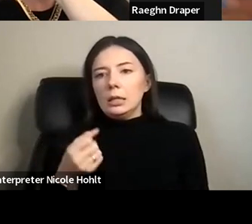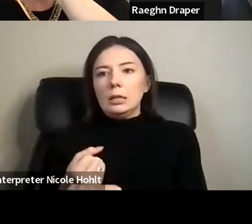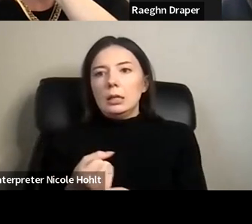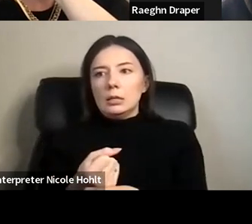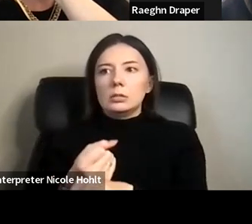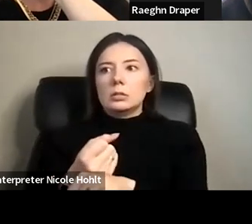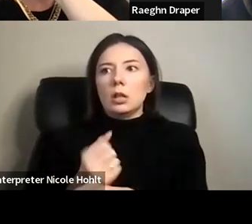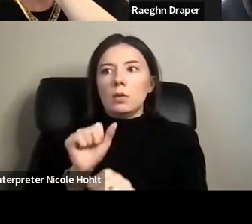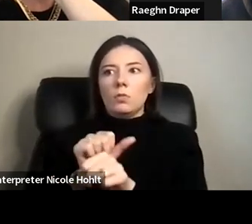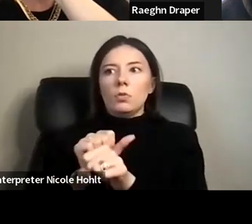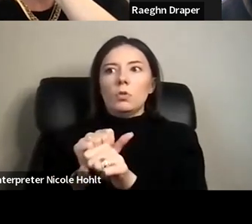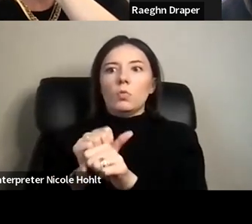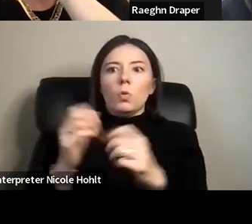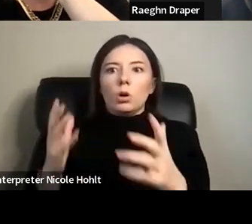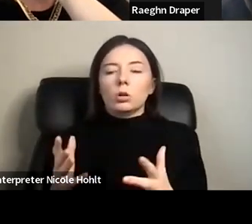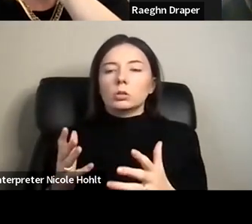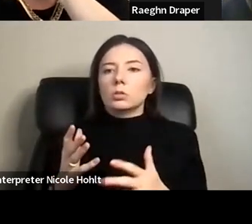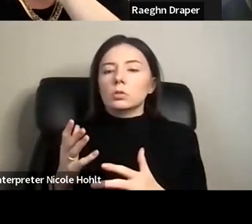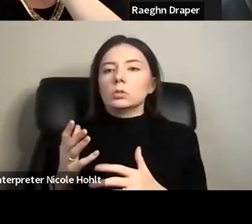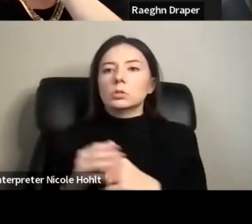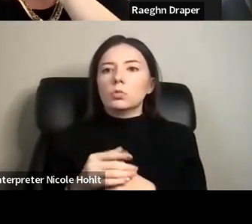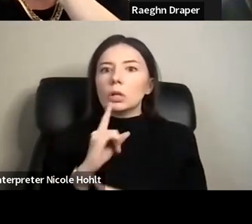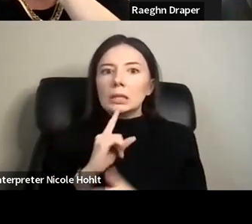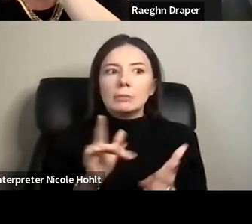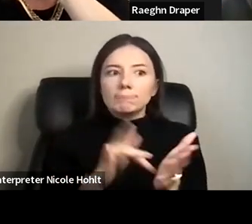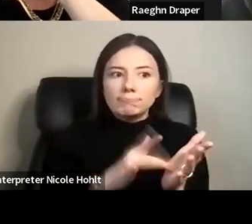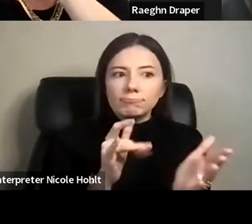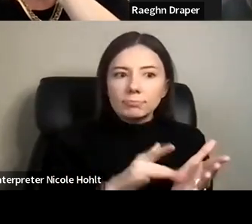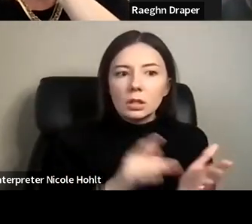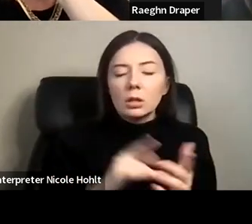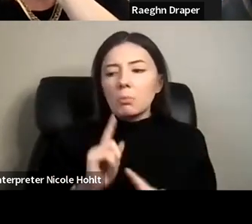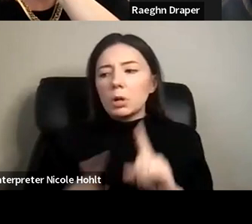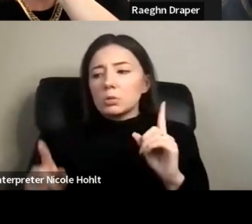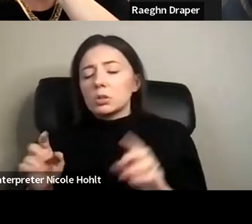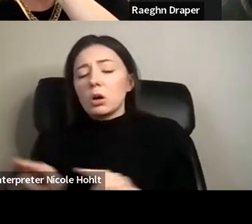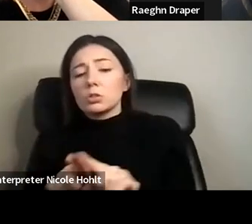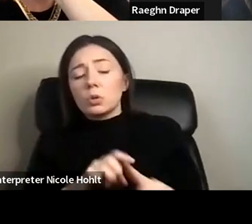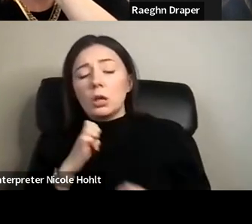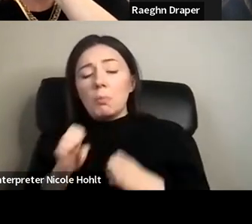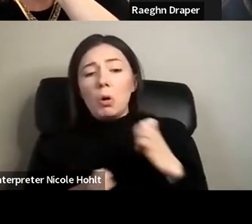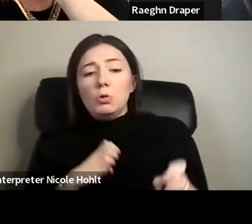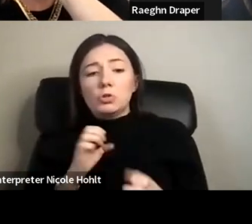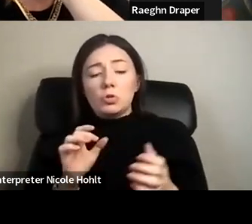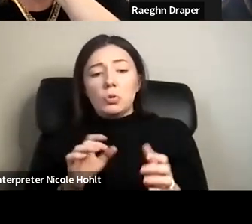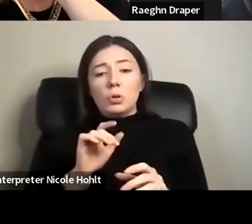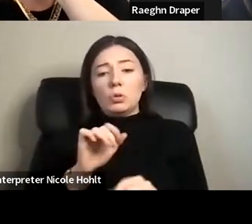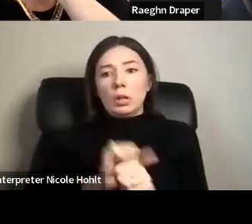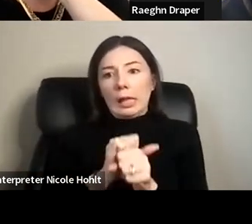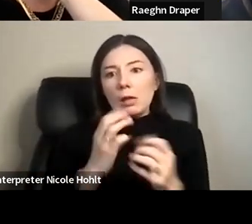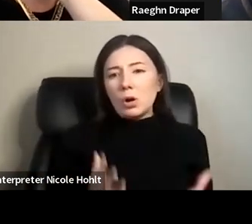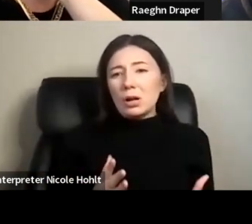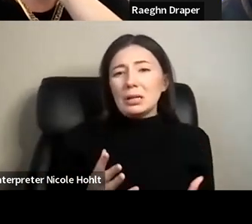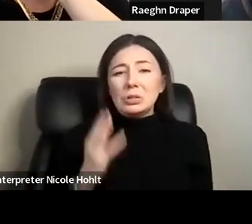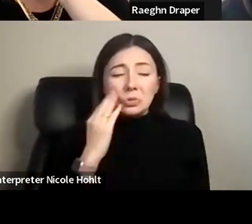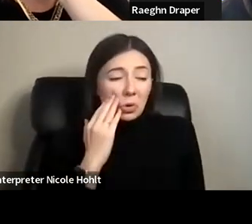granted, but it was also the emotional labor. And that is the same today. Hospitality jobs aren't seen as